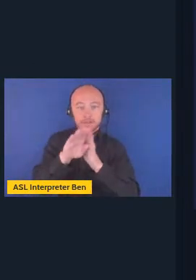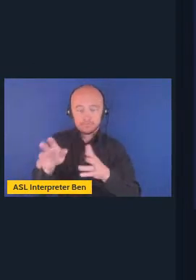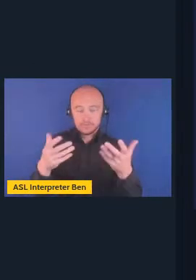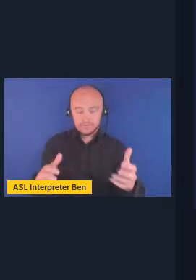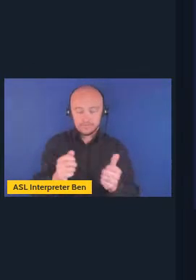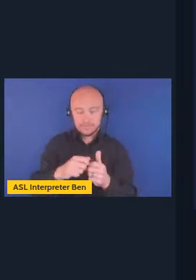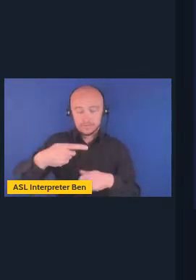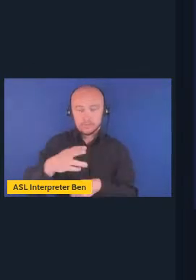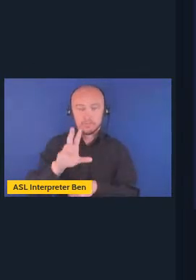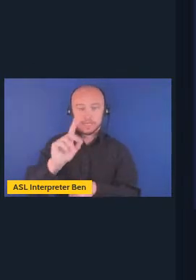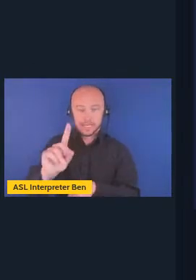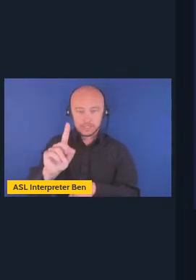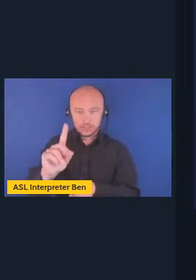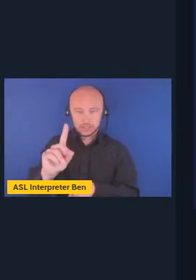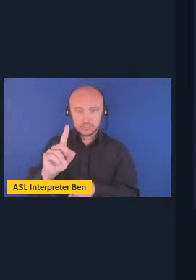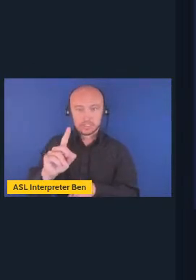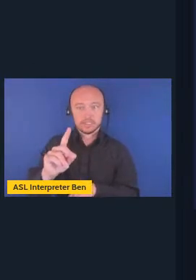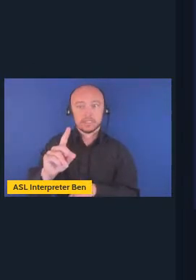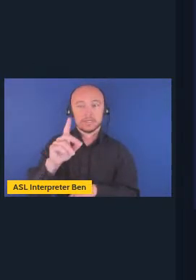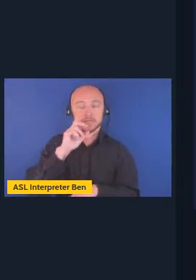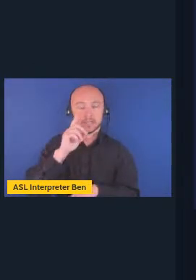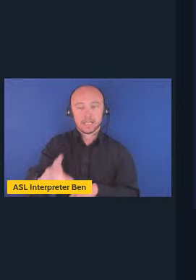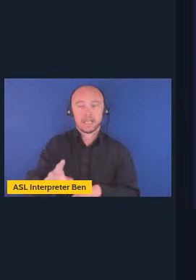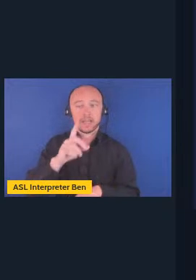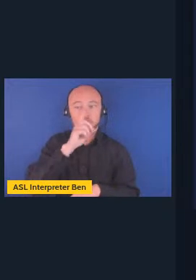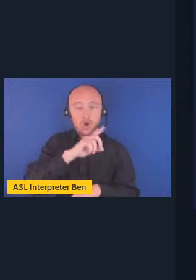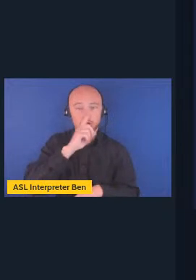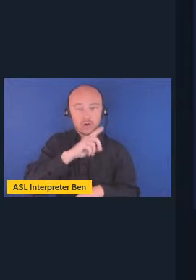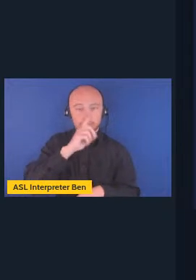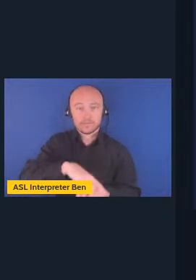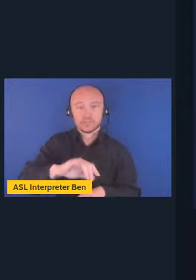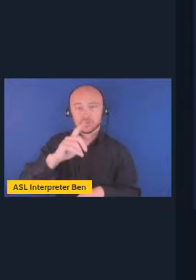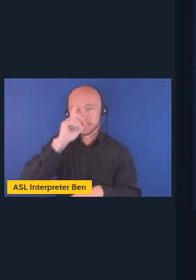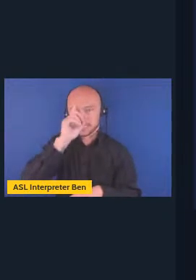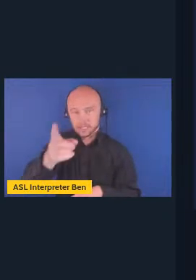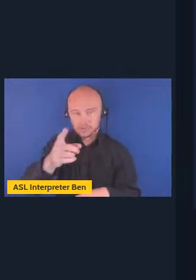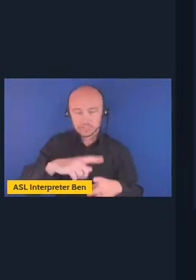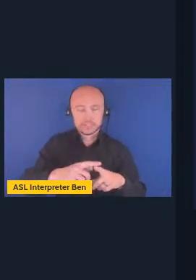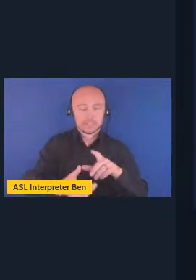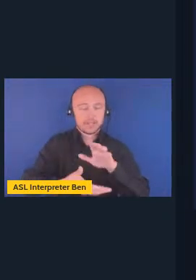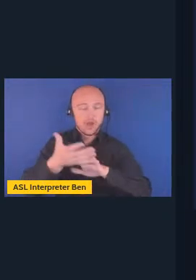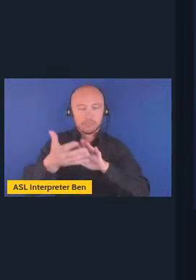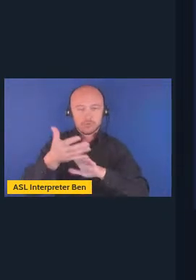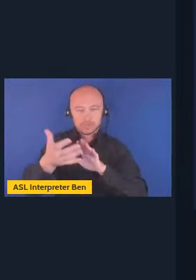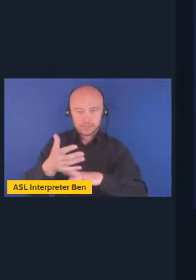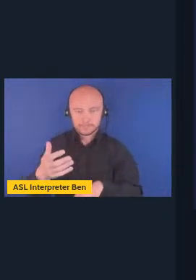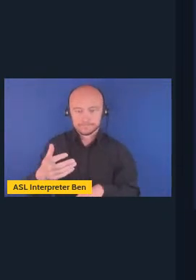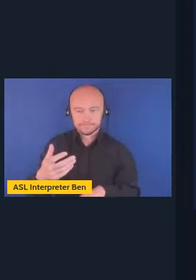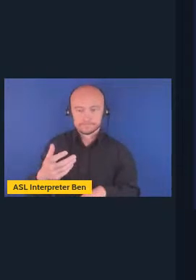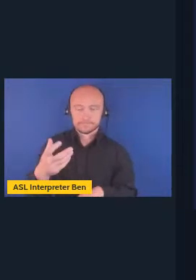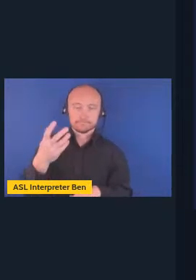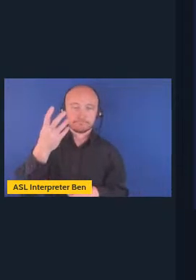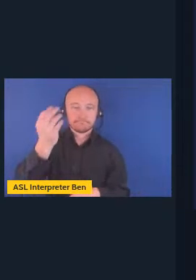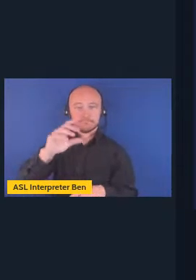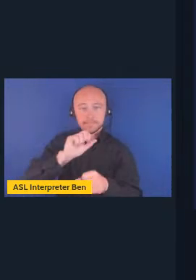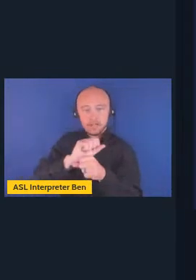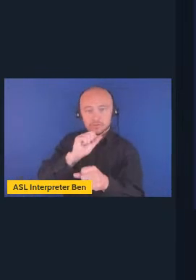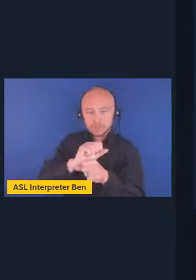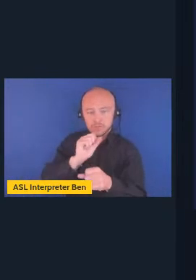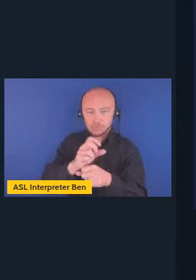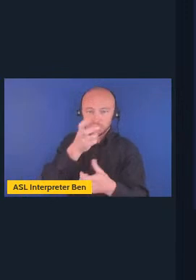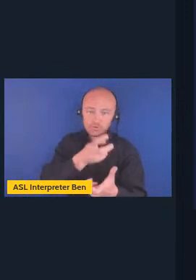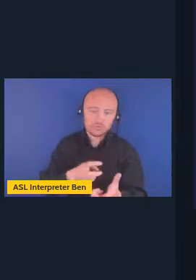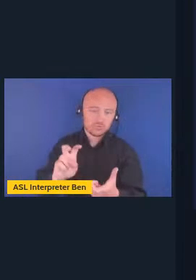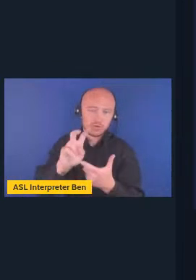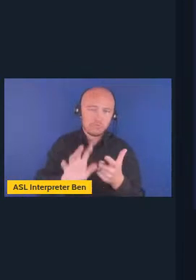PhD doctorate in artificial intelligence in IT operations. Outside the work, I like to travel